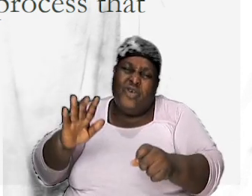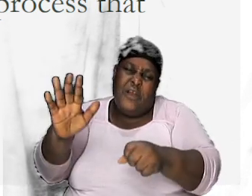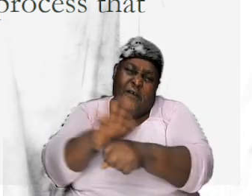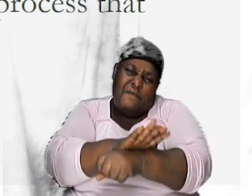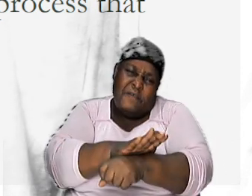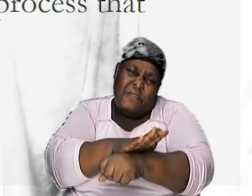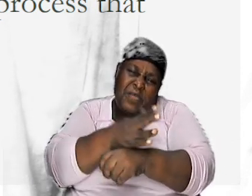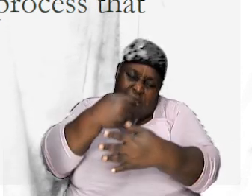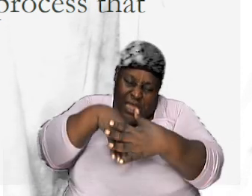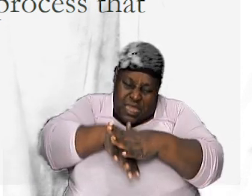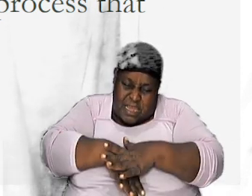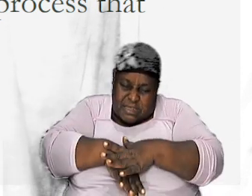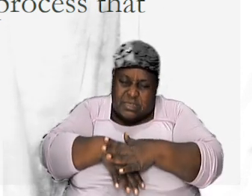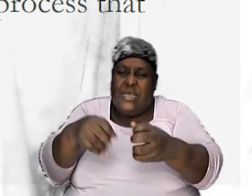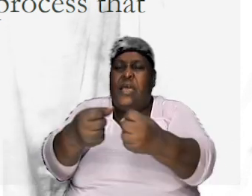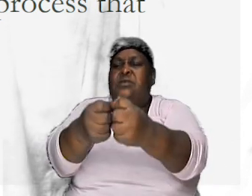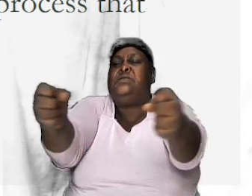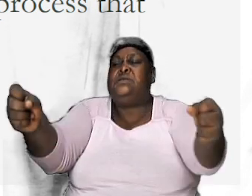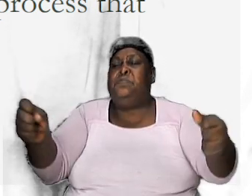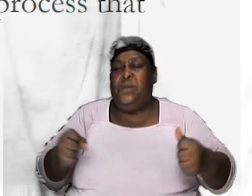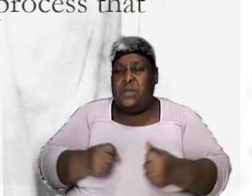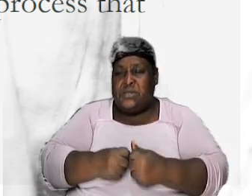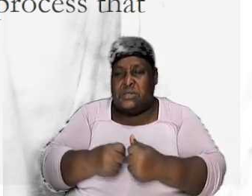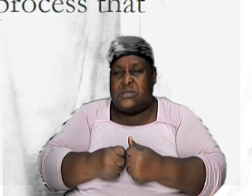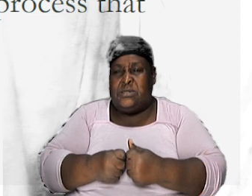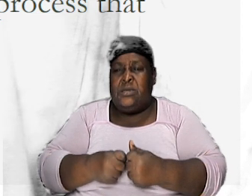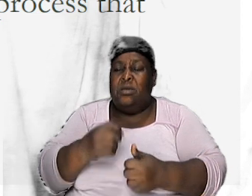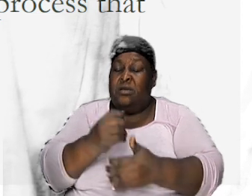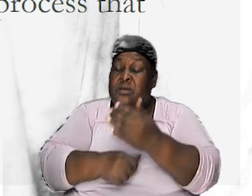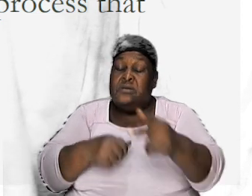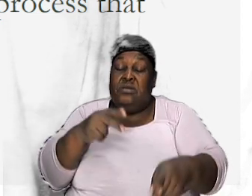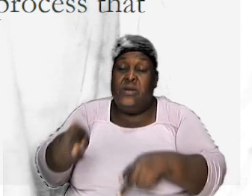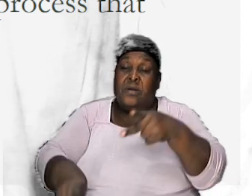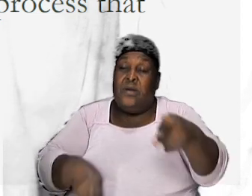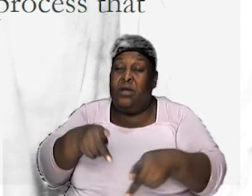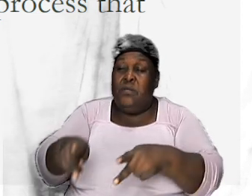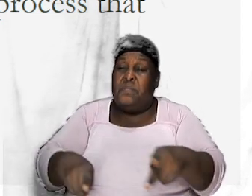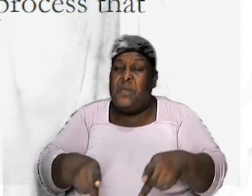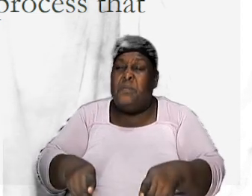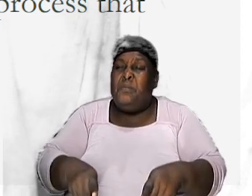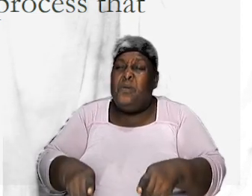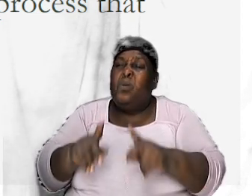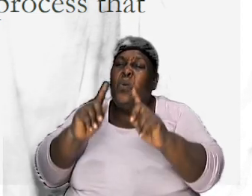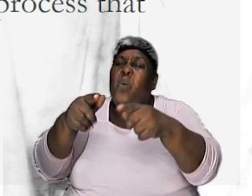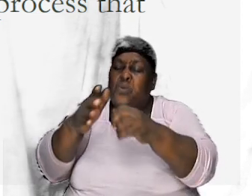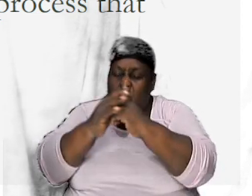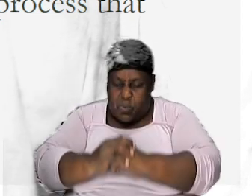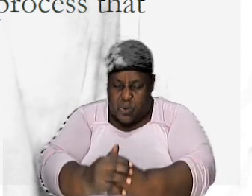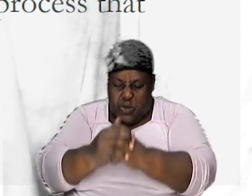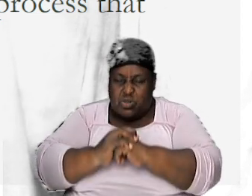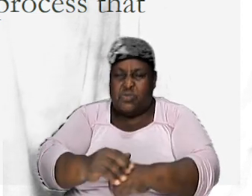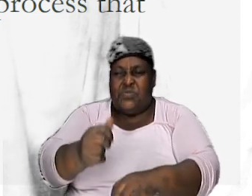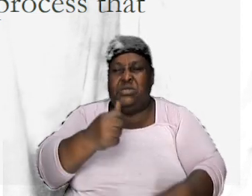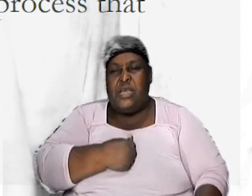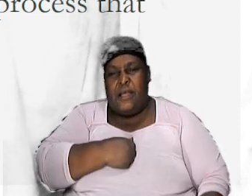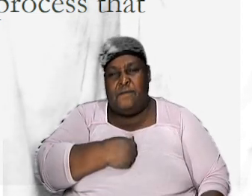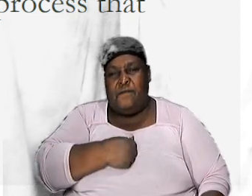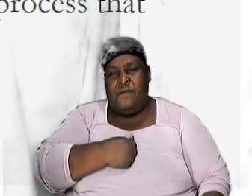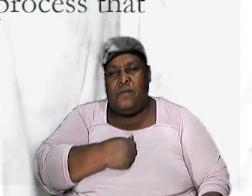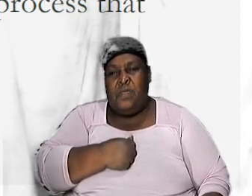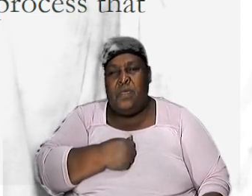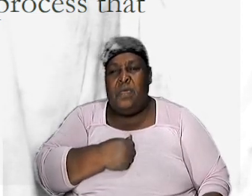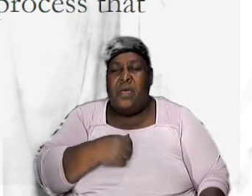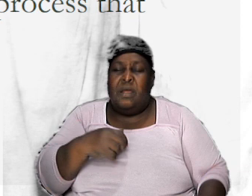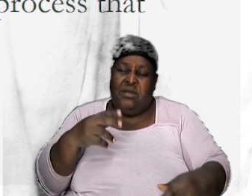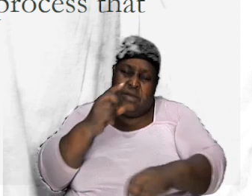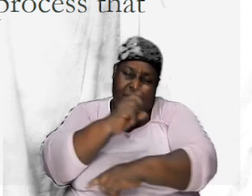them. Amen. In some cases, people go as far as to even worship themselves. Amen. But it doesn't matter, because at the end of the